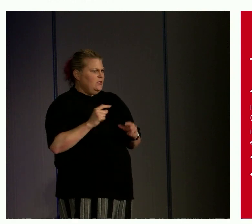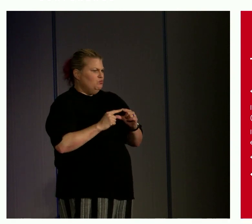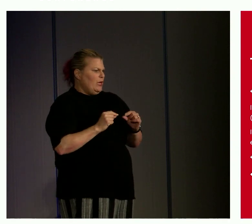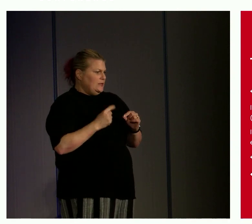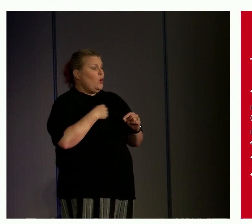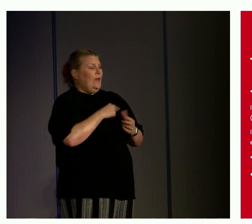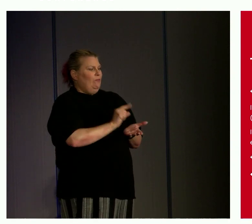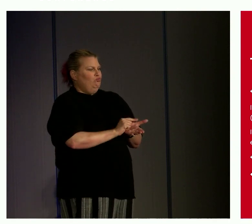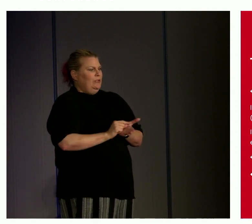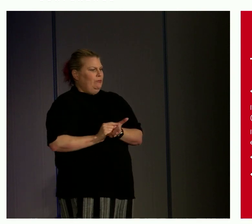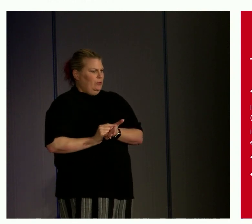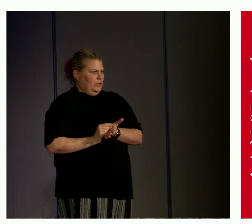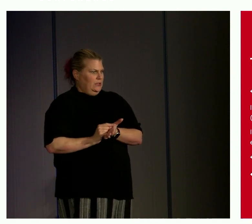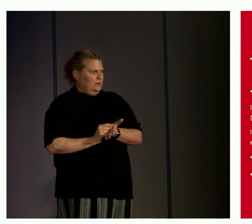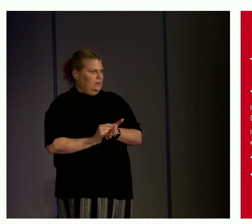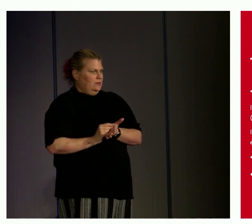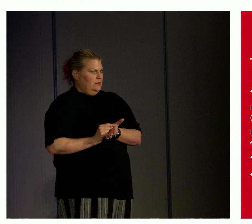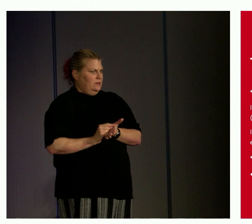print